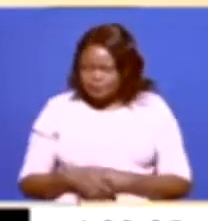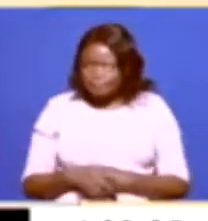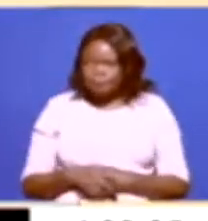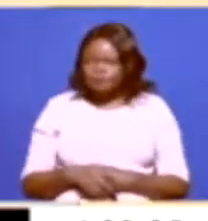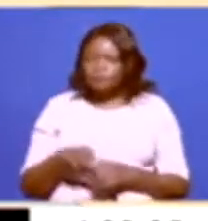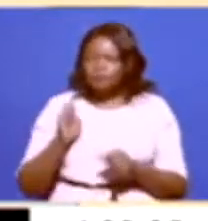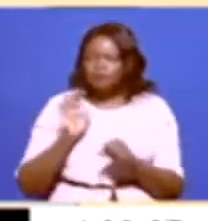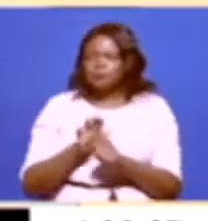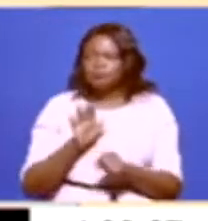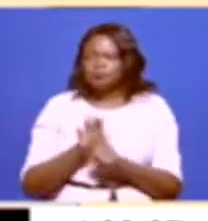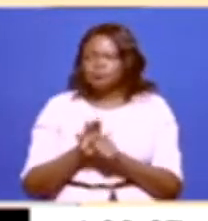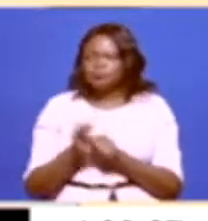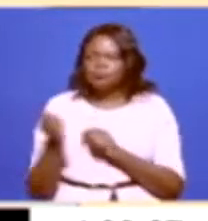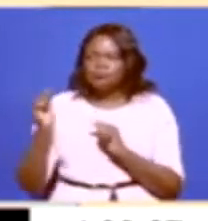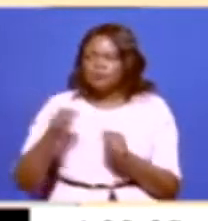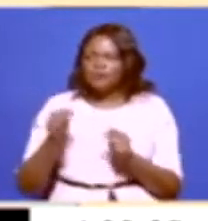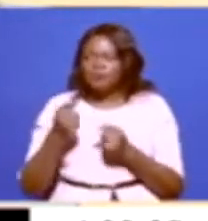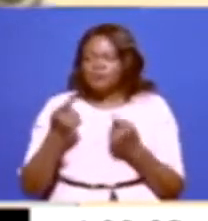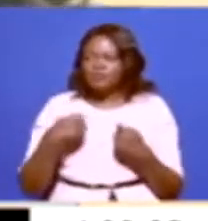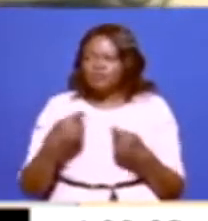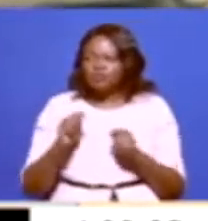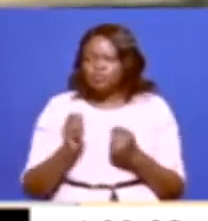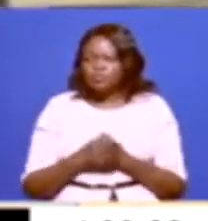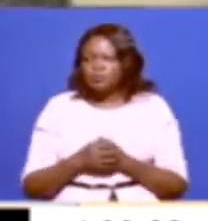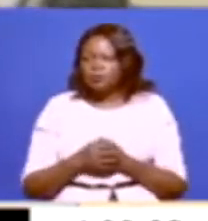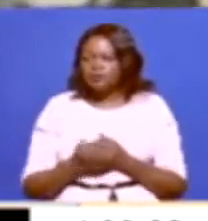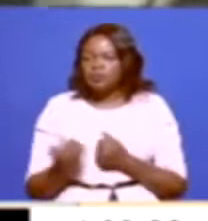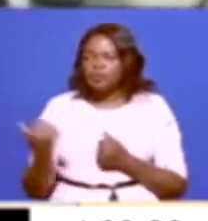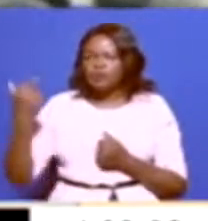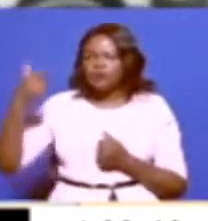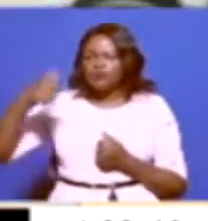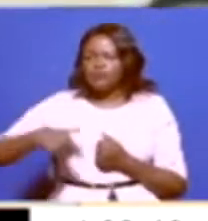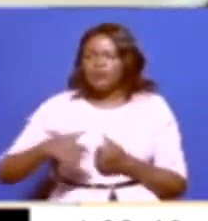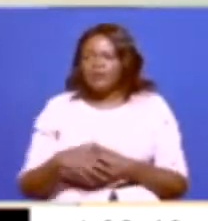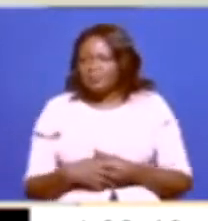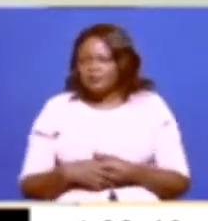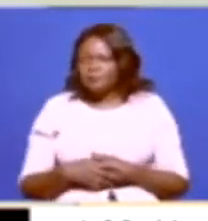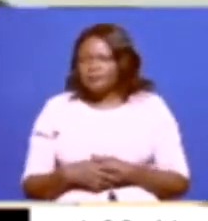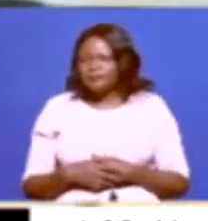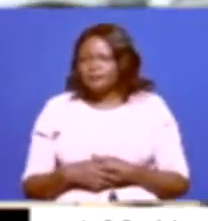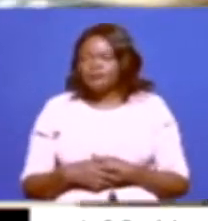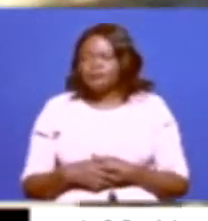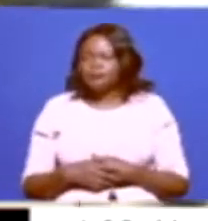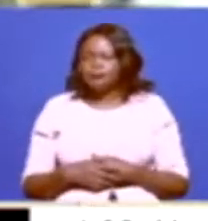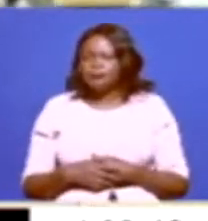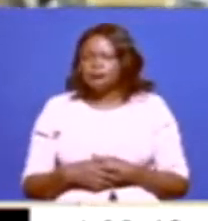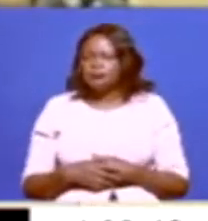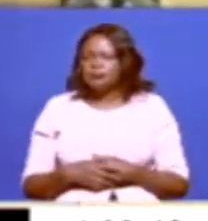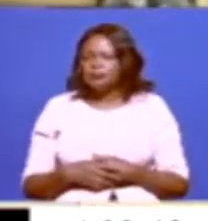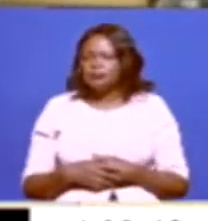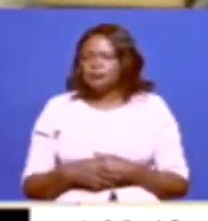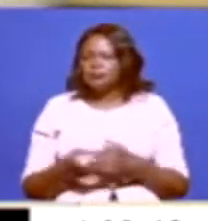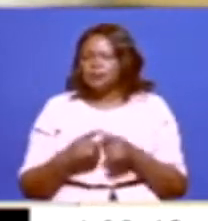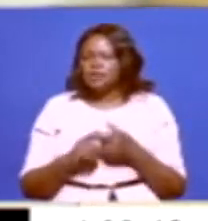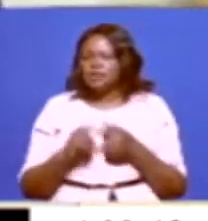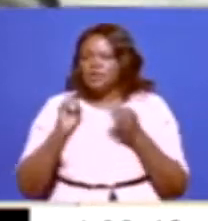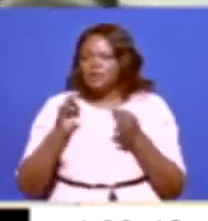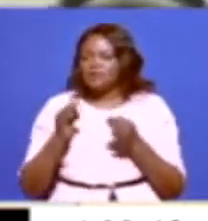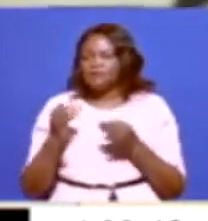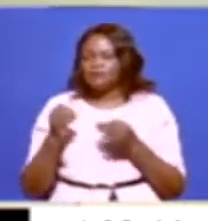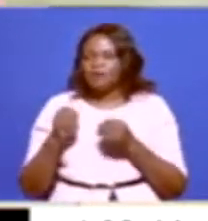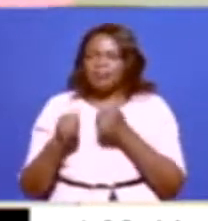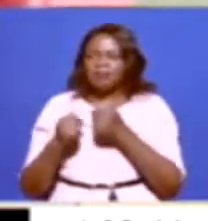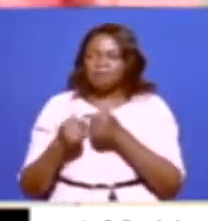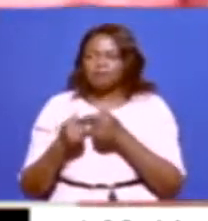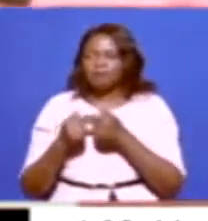their way in here as they try to fuel up, or rather to boost their fuel consumption rather. And if we, the other side, as